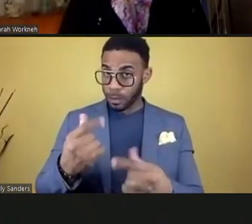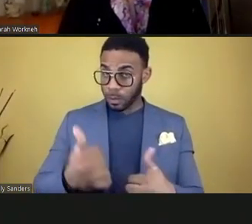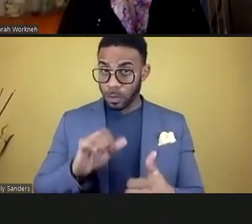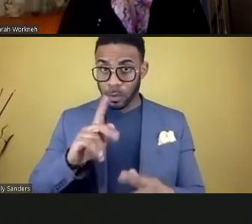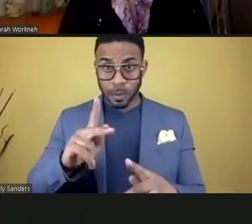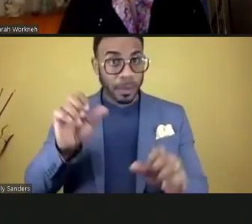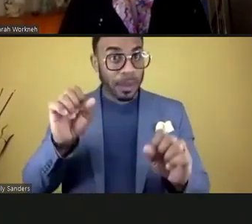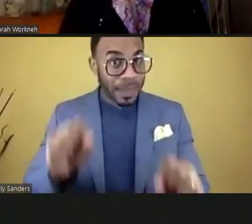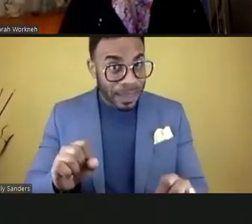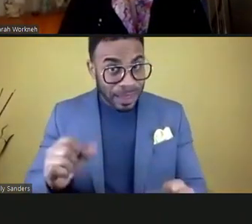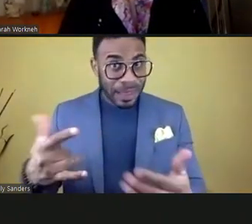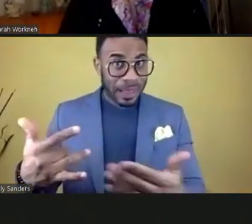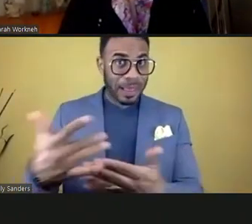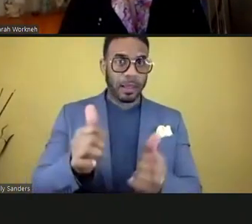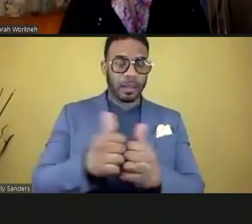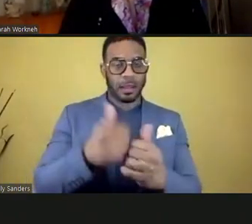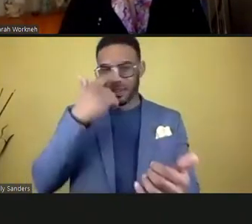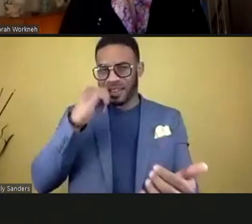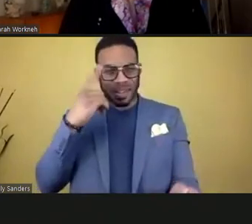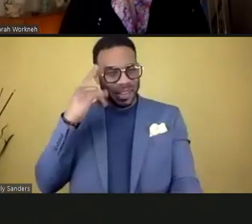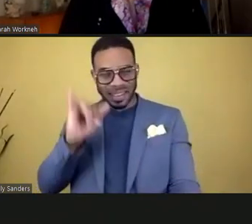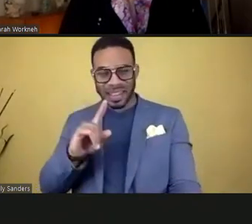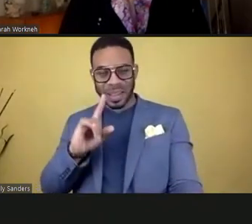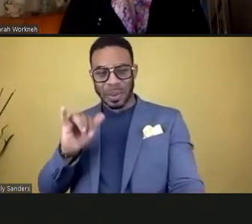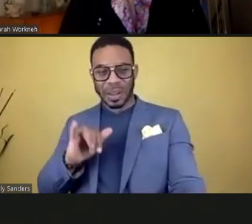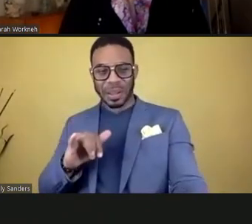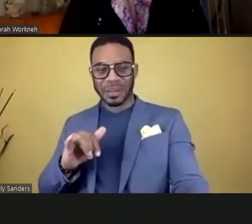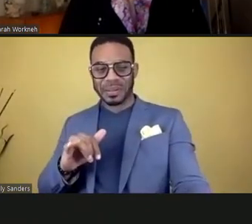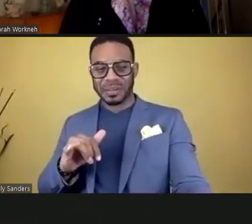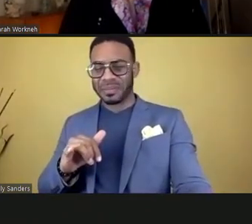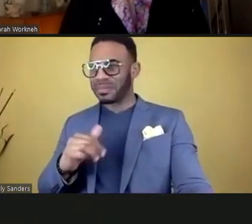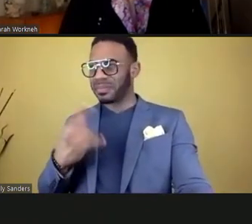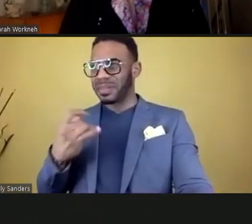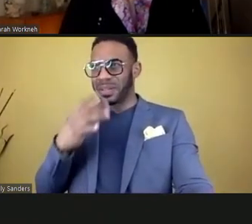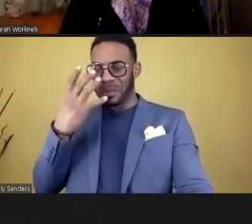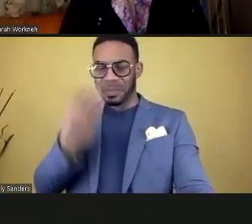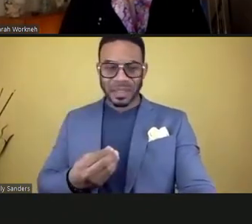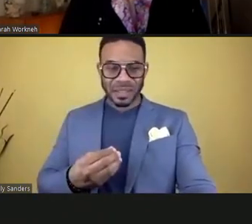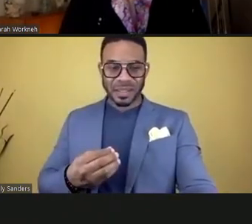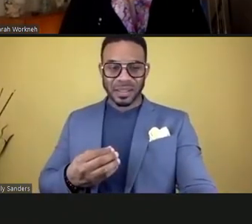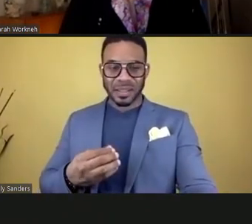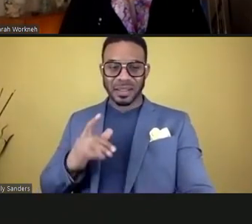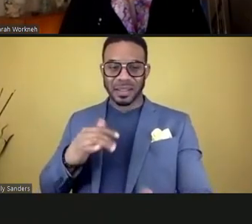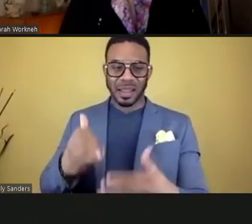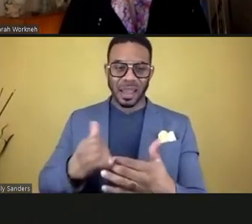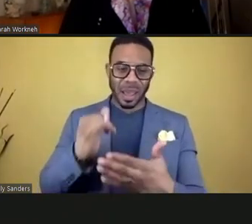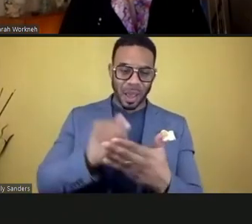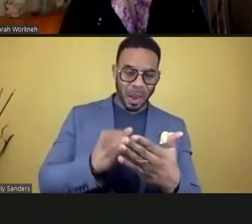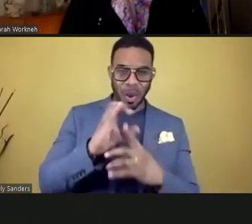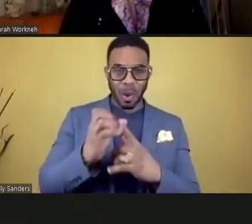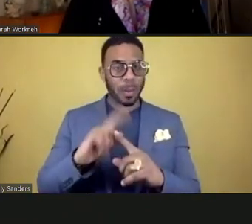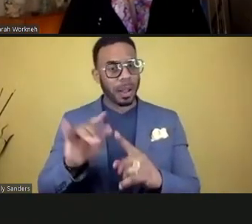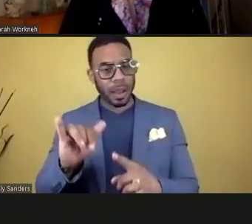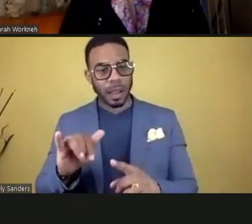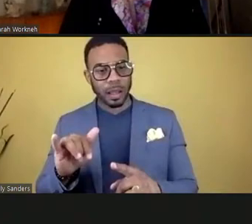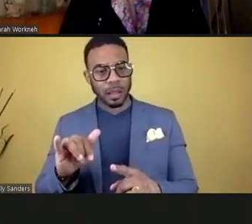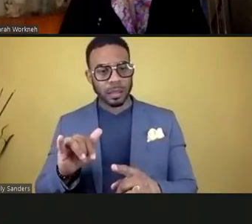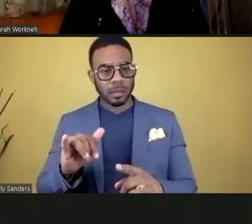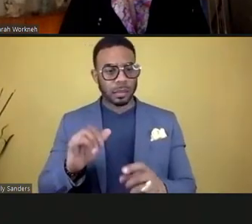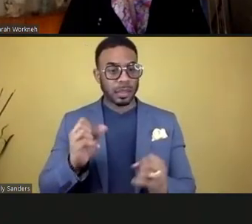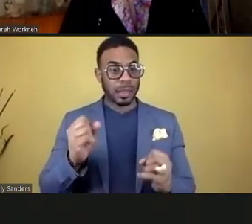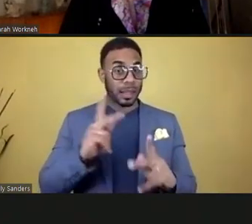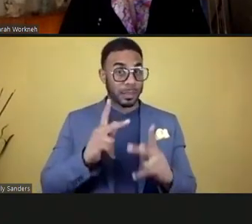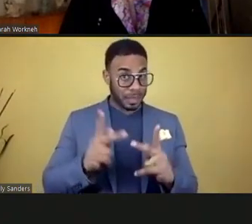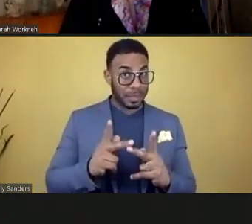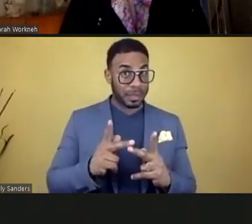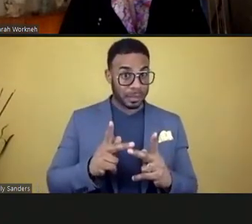can gather together, because I don't think that that's only like something that's missing in kind of like arts and culture, but in like a lot of places